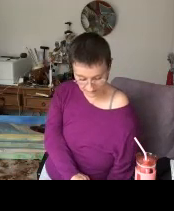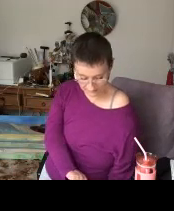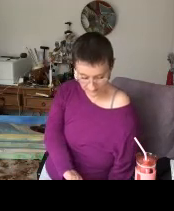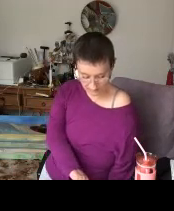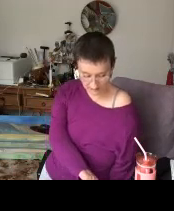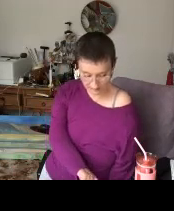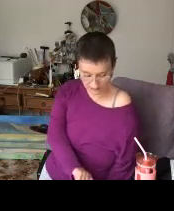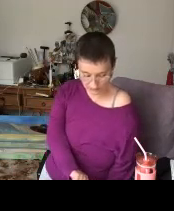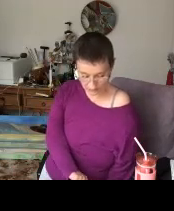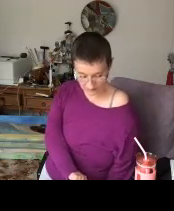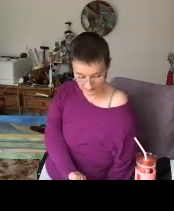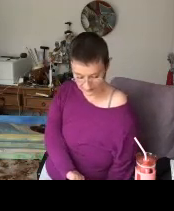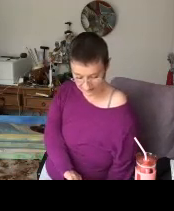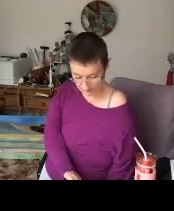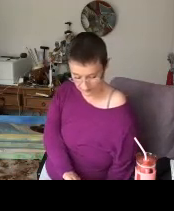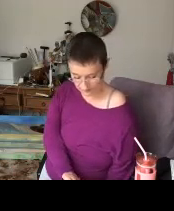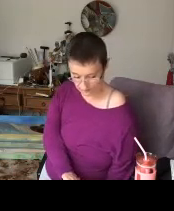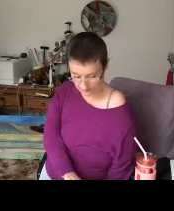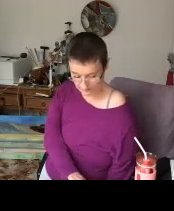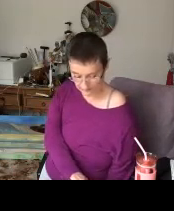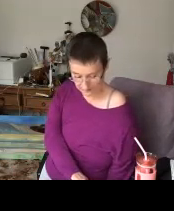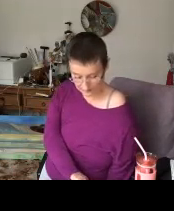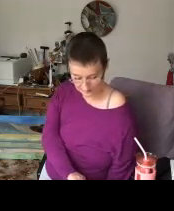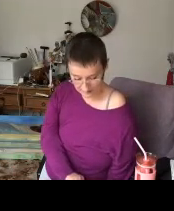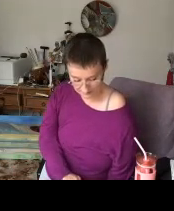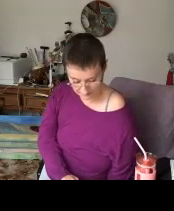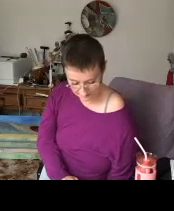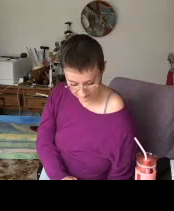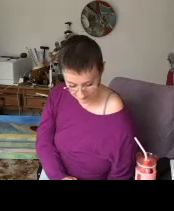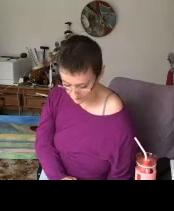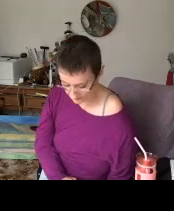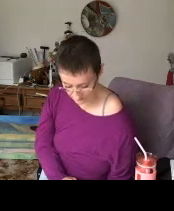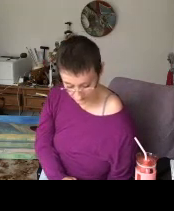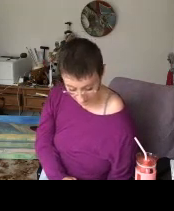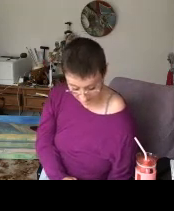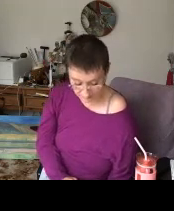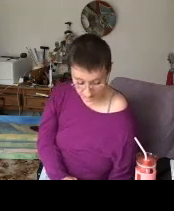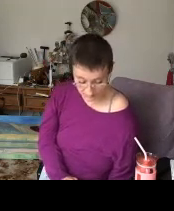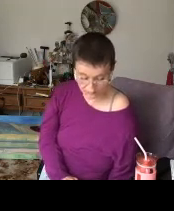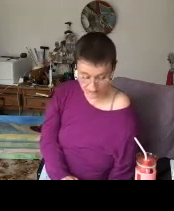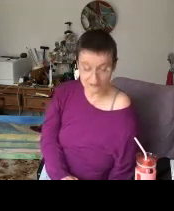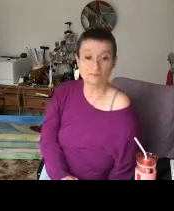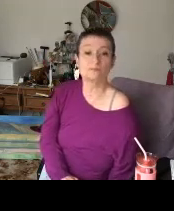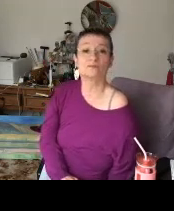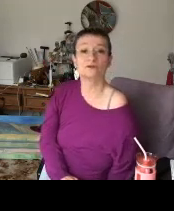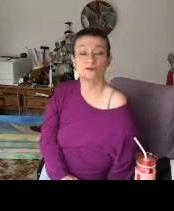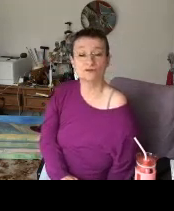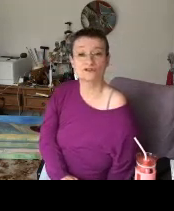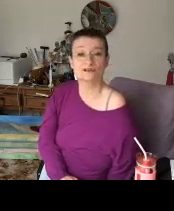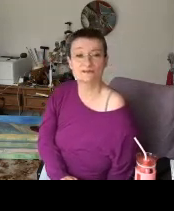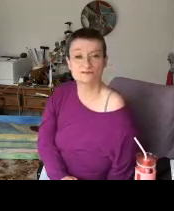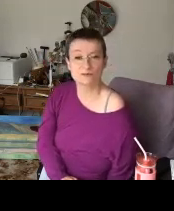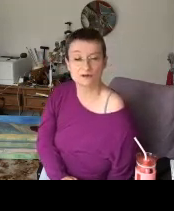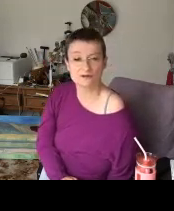the way that different people saw me and how I saw them. And there was a very